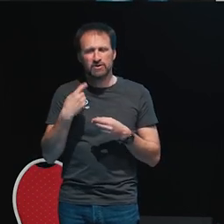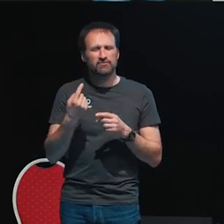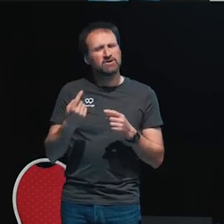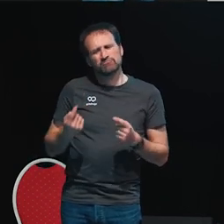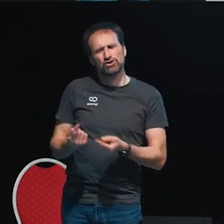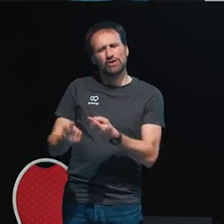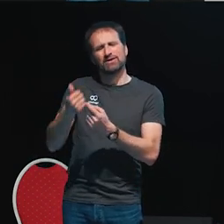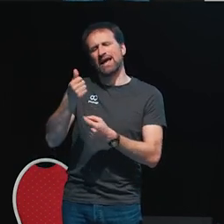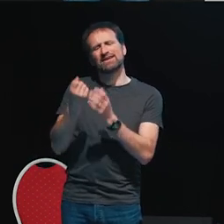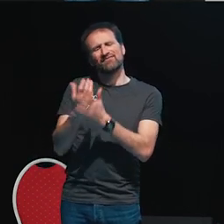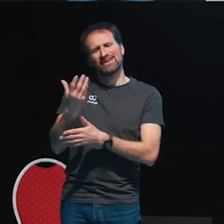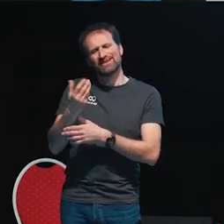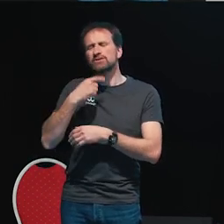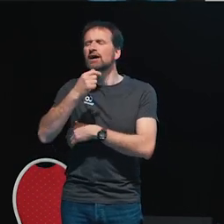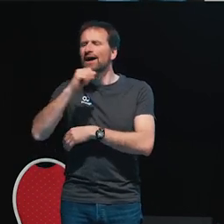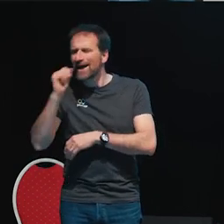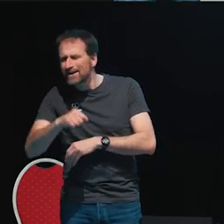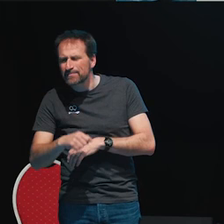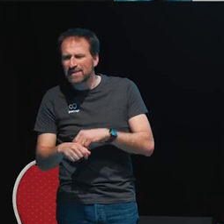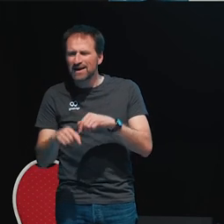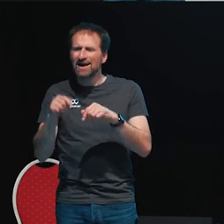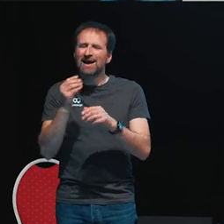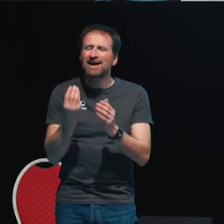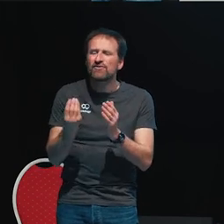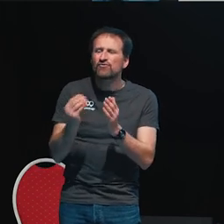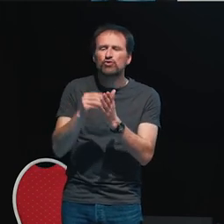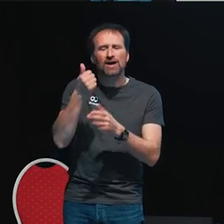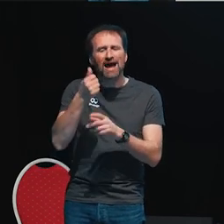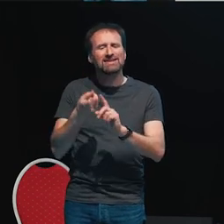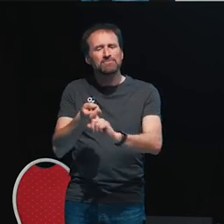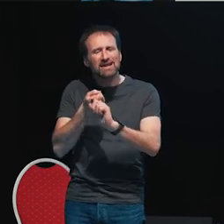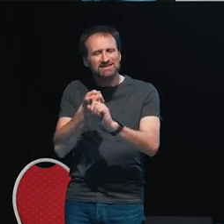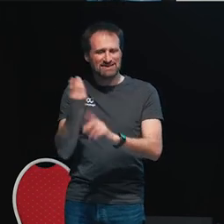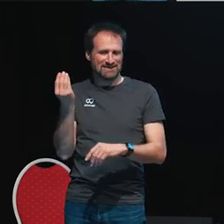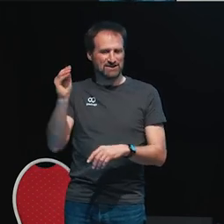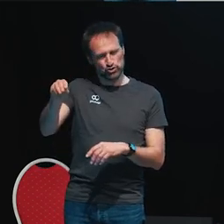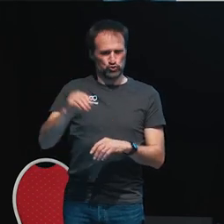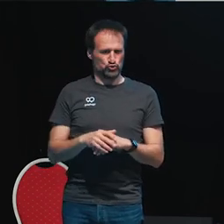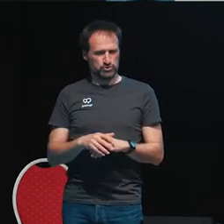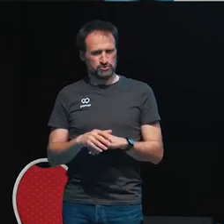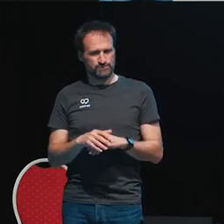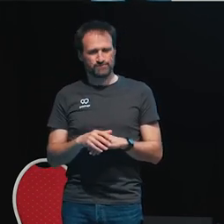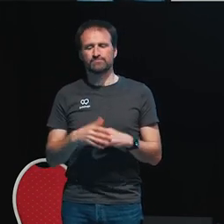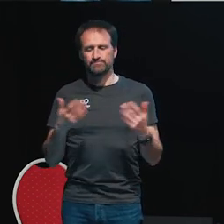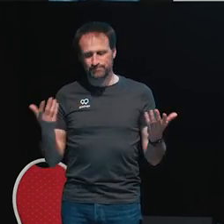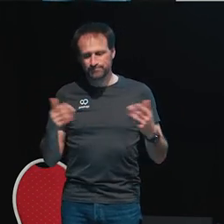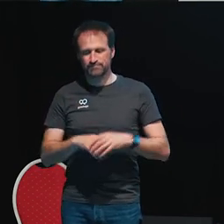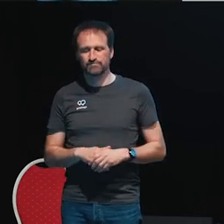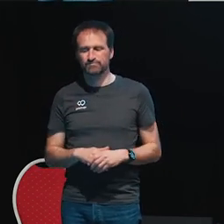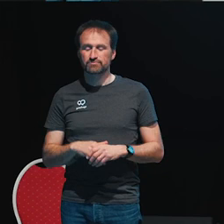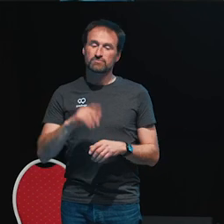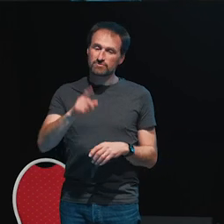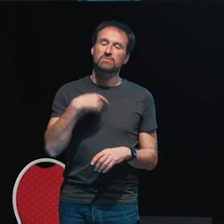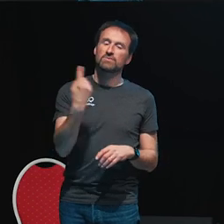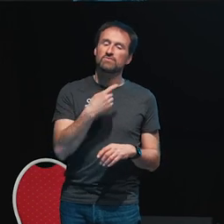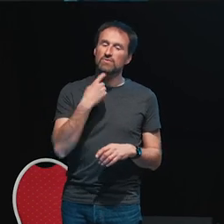and we say, hey, add a dependency to this module object. We create what's called dependencies. So you can say